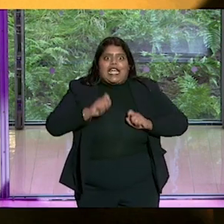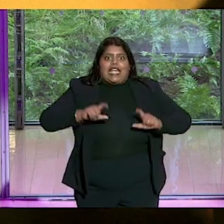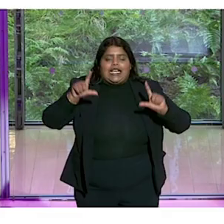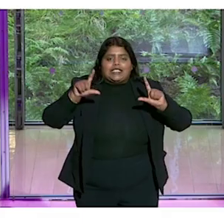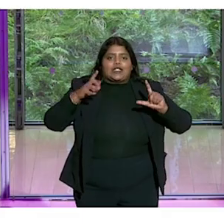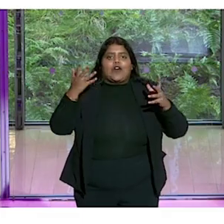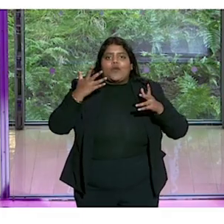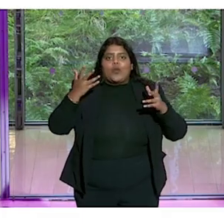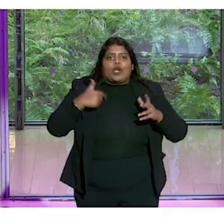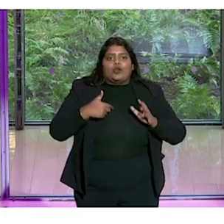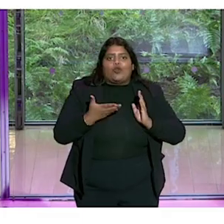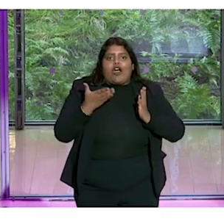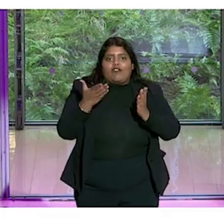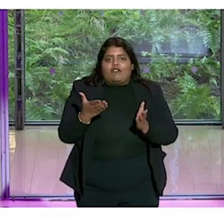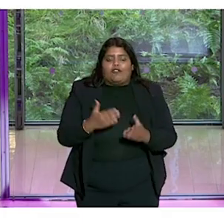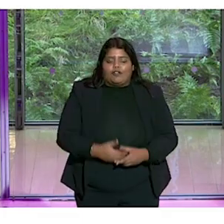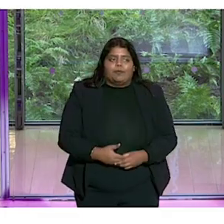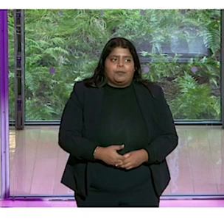are offering.